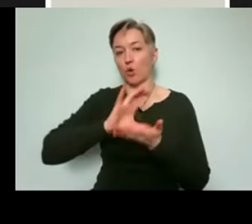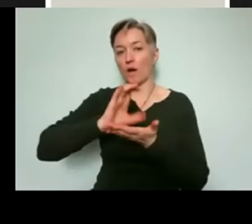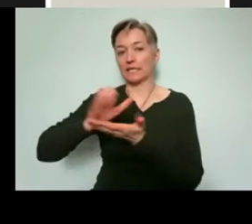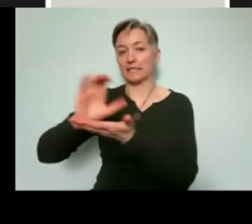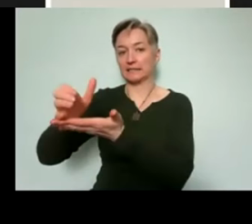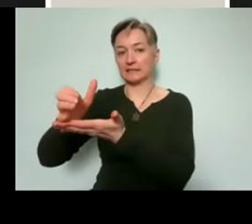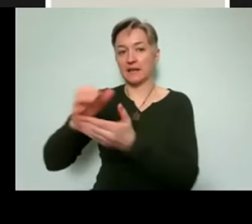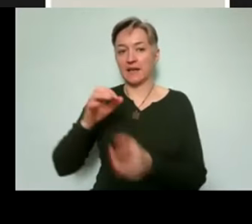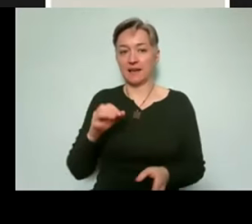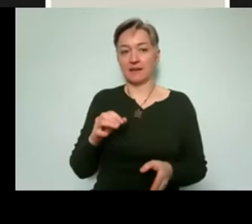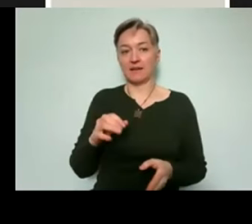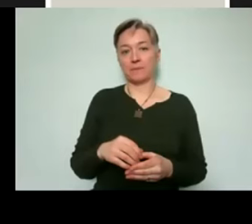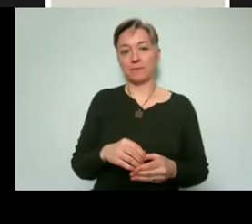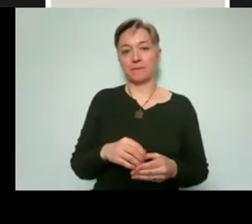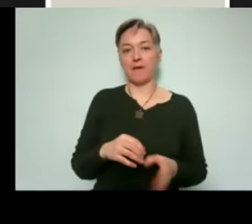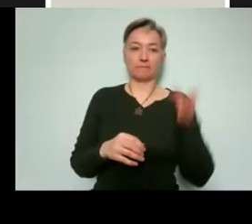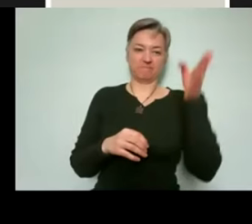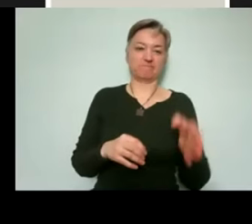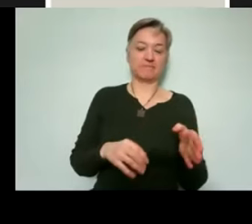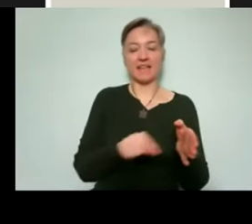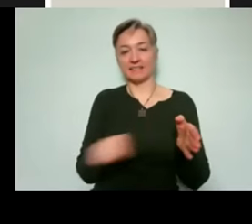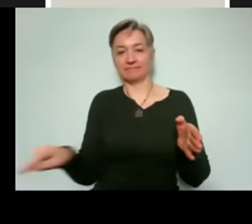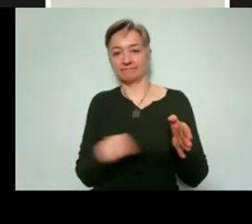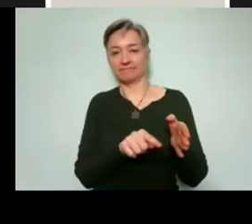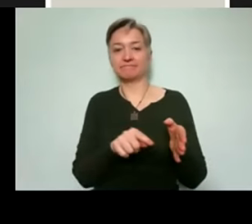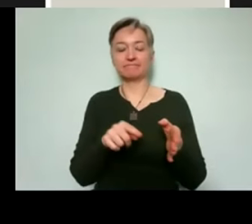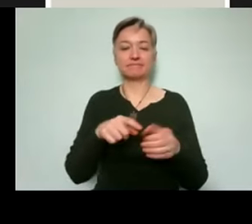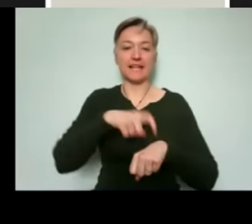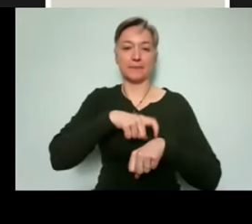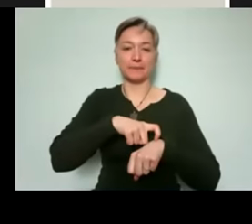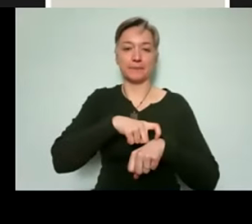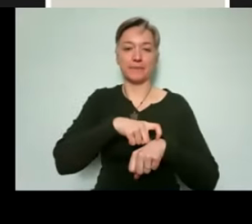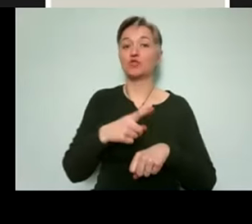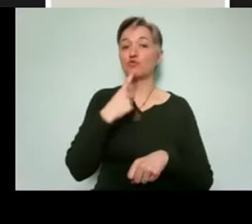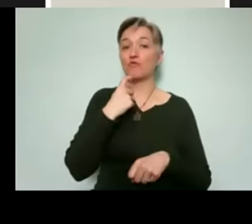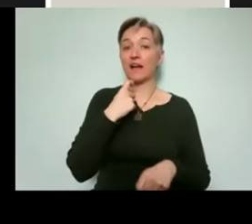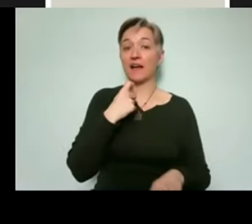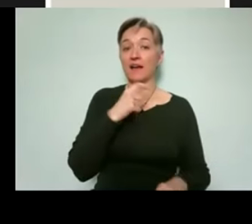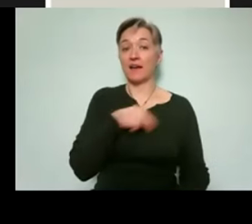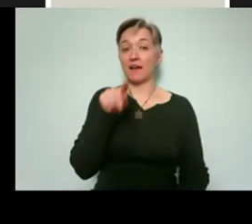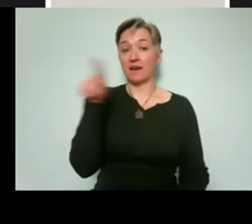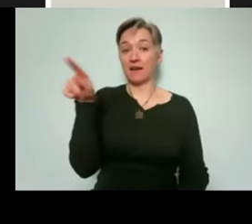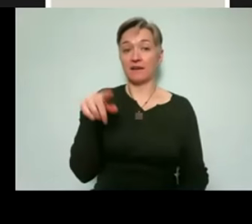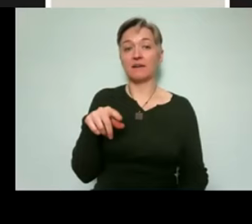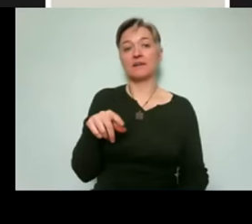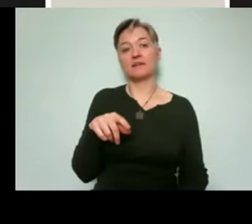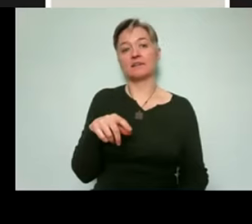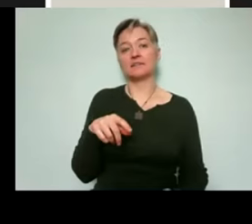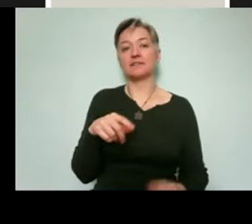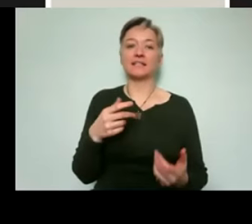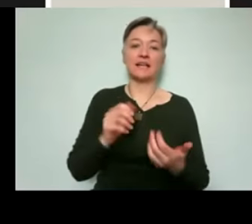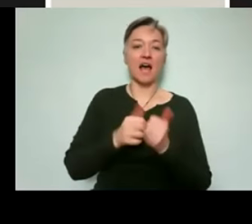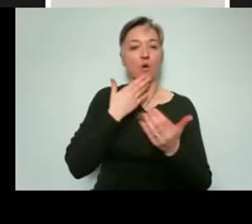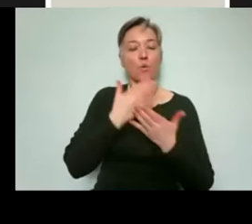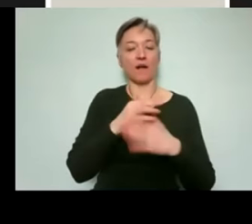trial time on the horizontal axis. So you can see in red, that's the ability of the video labels to predict